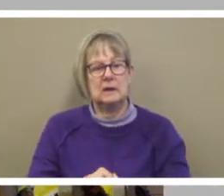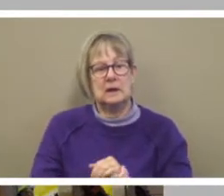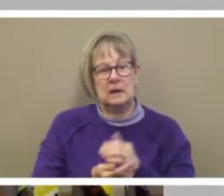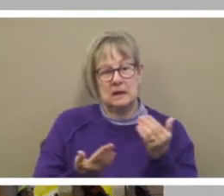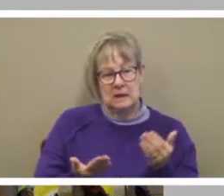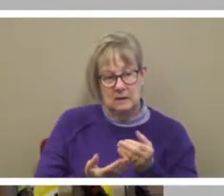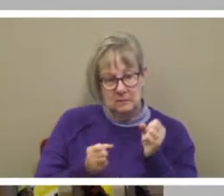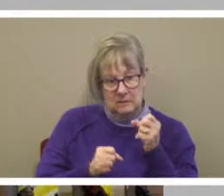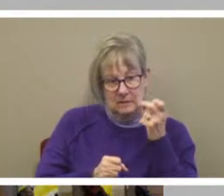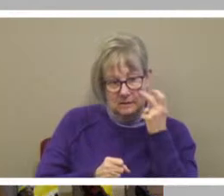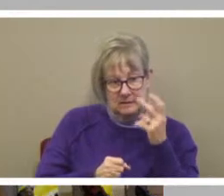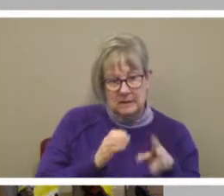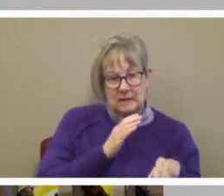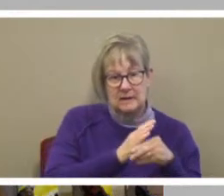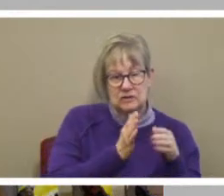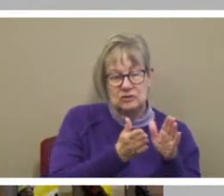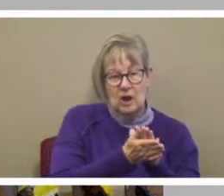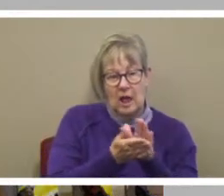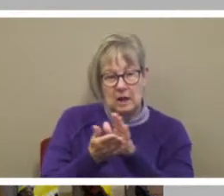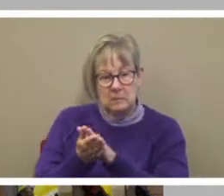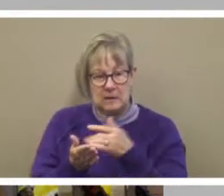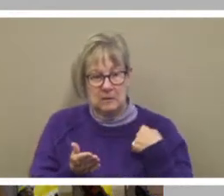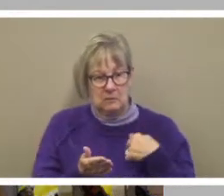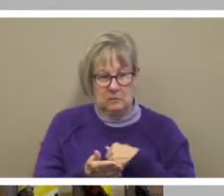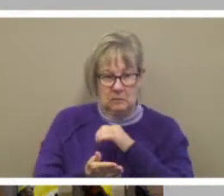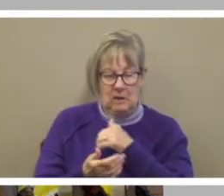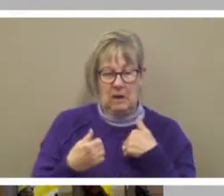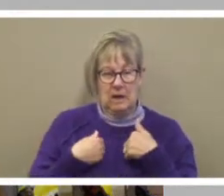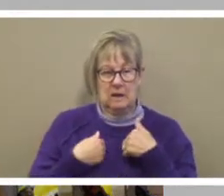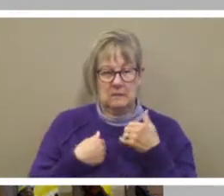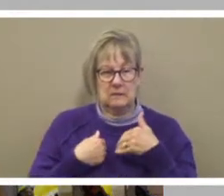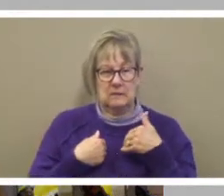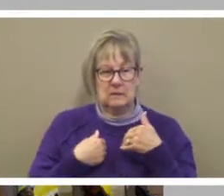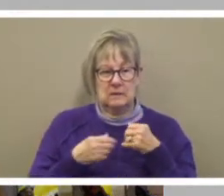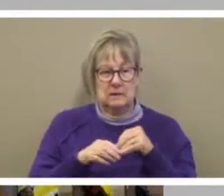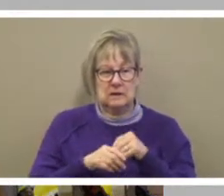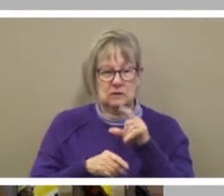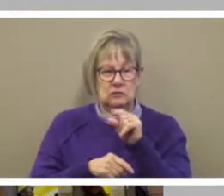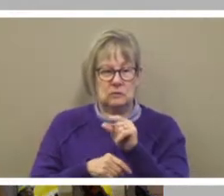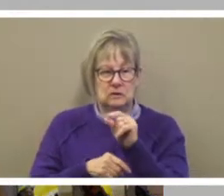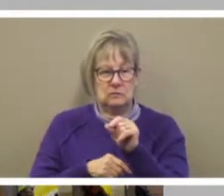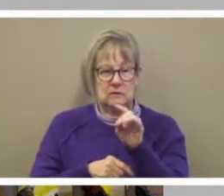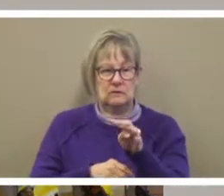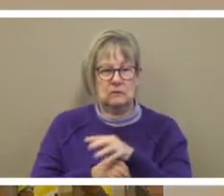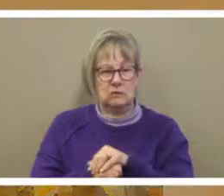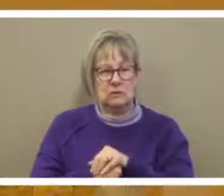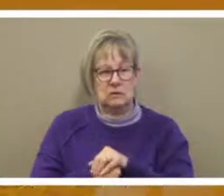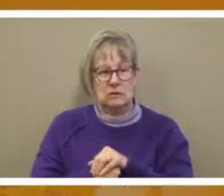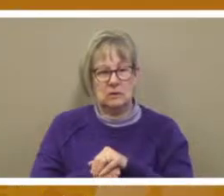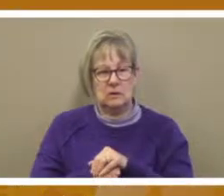Here you can see the additional academies that we will have coming up in as part of 2024.